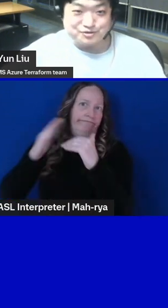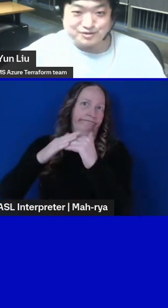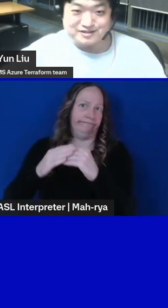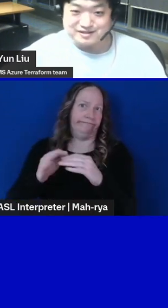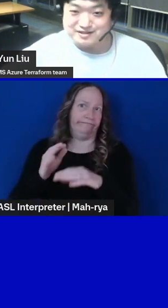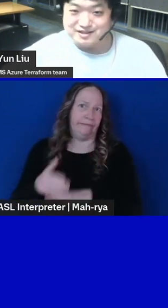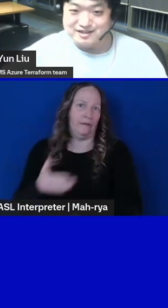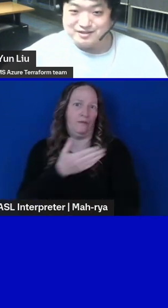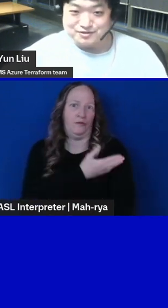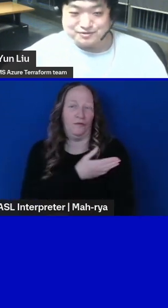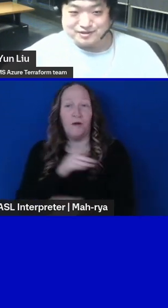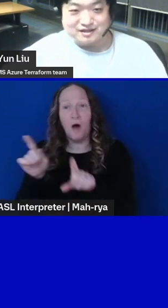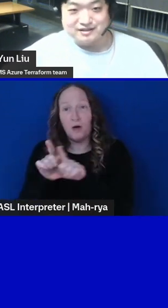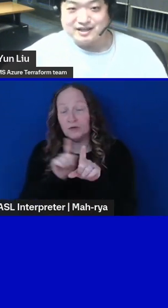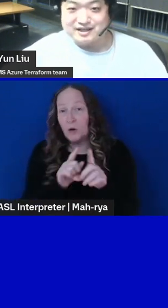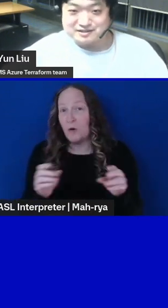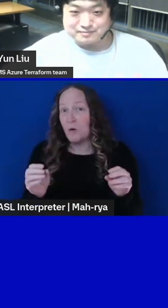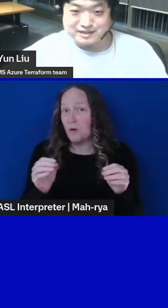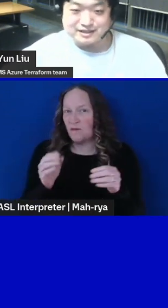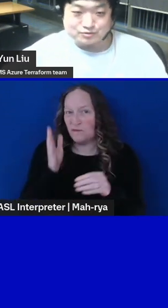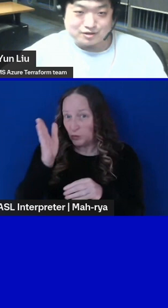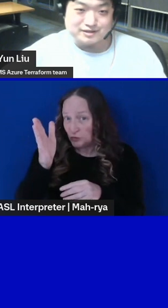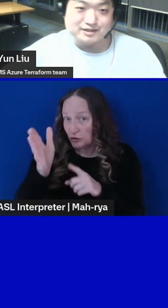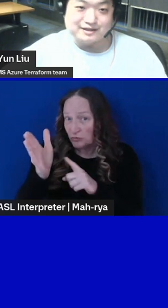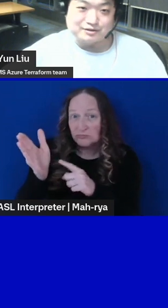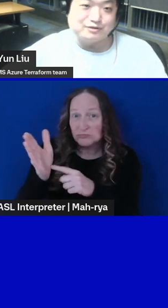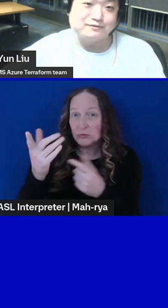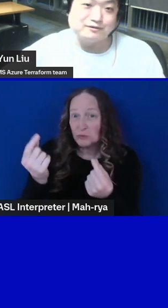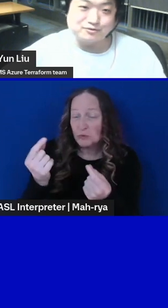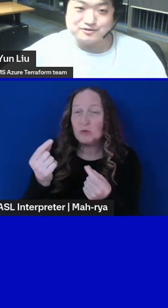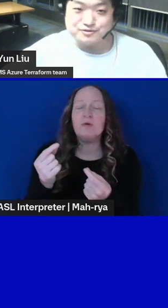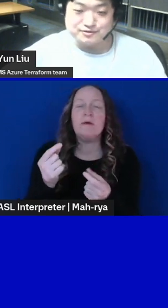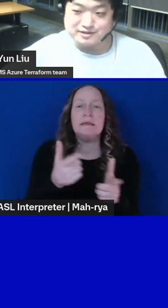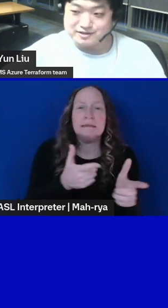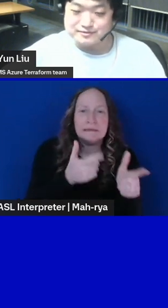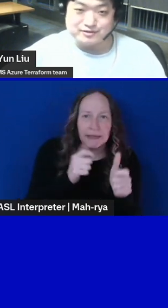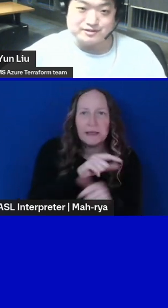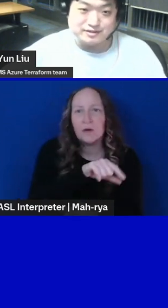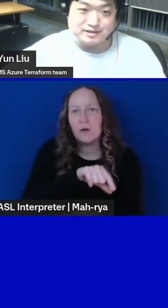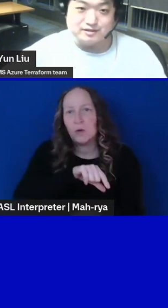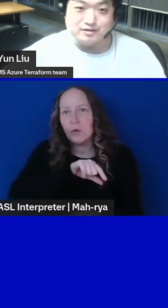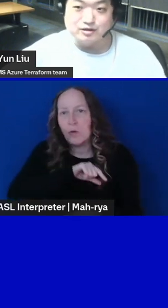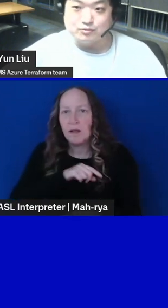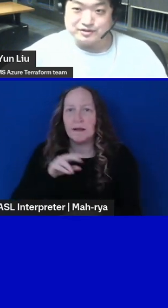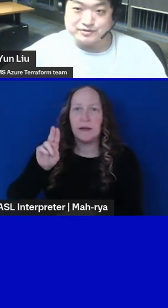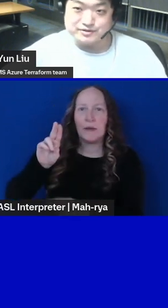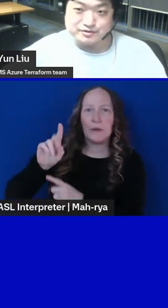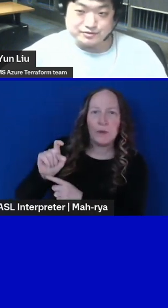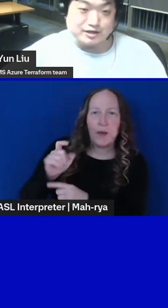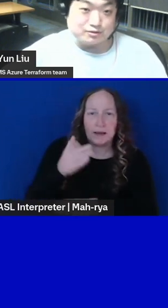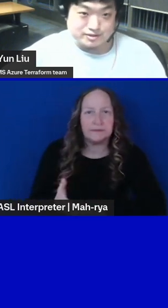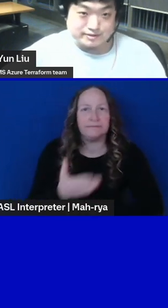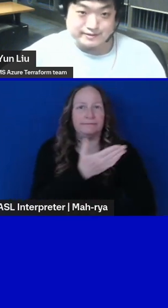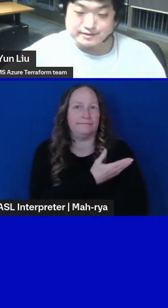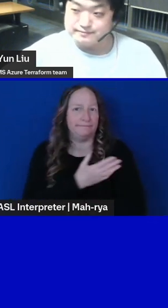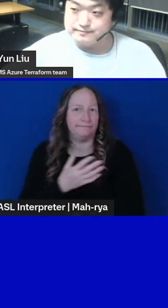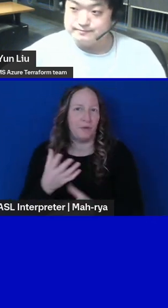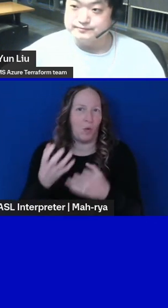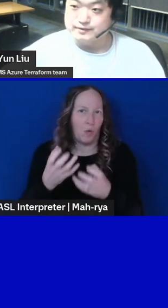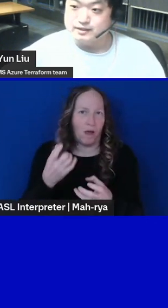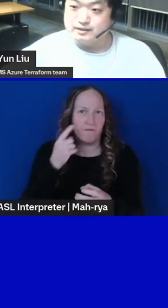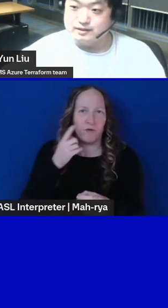few future works to enhance speed and quality and of course user experience when user use our